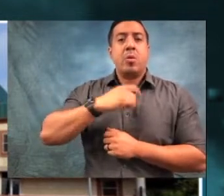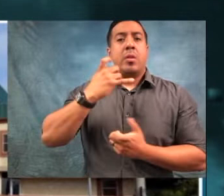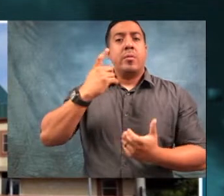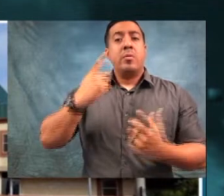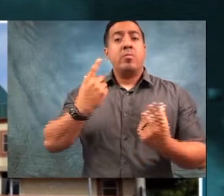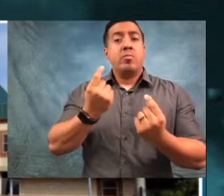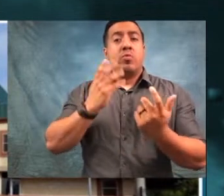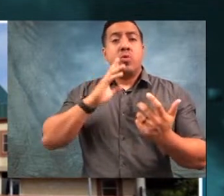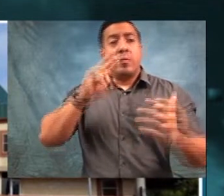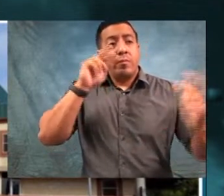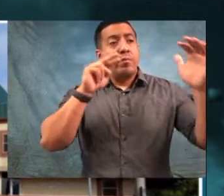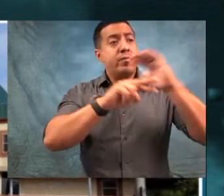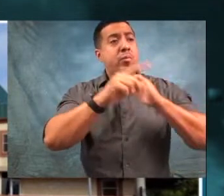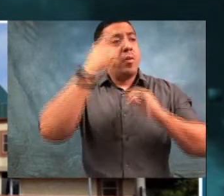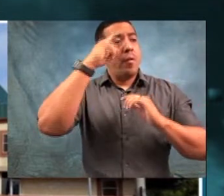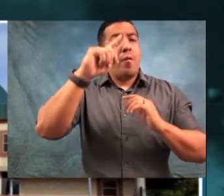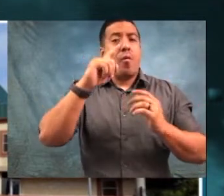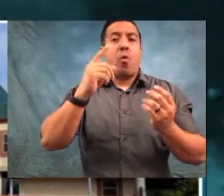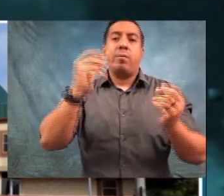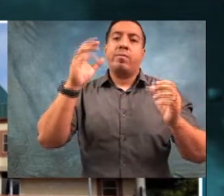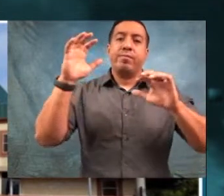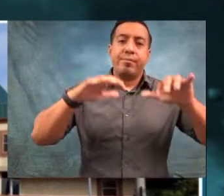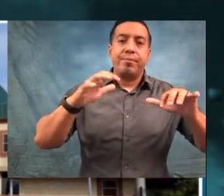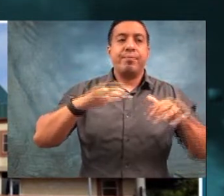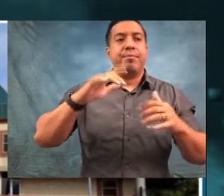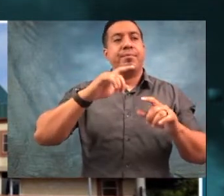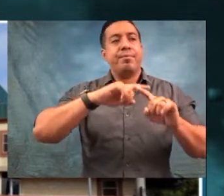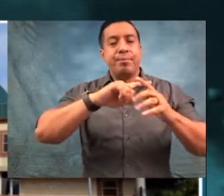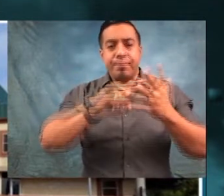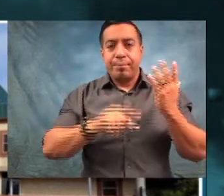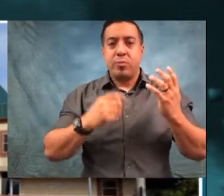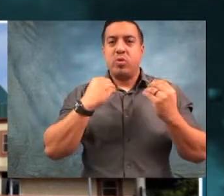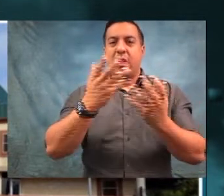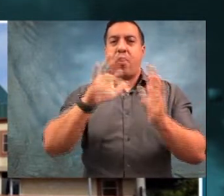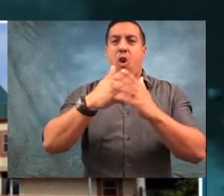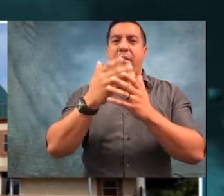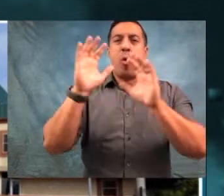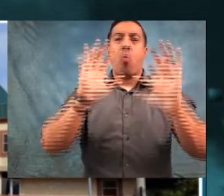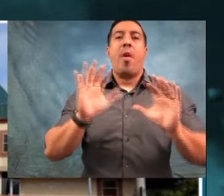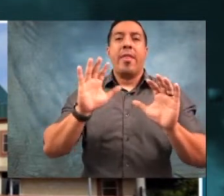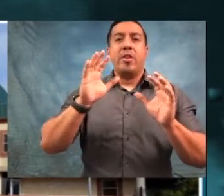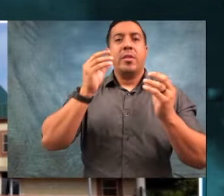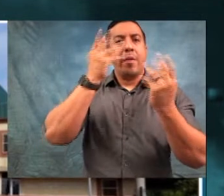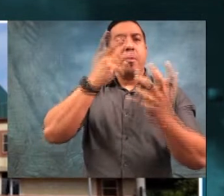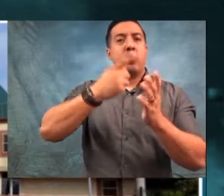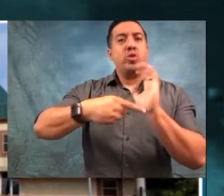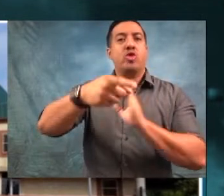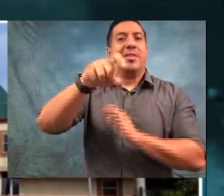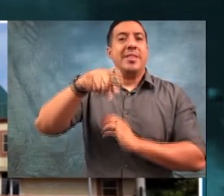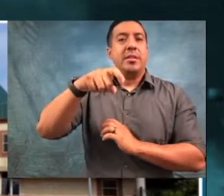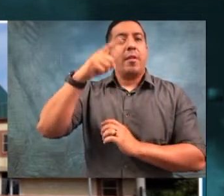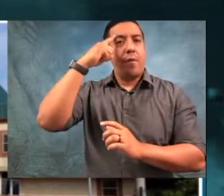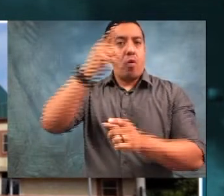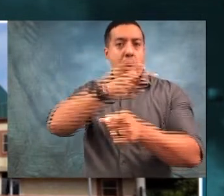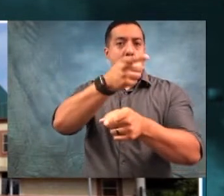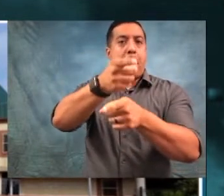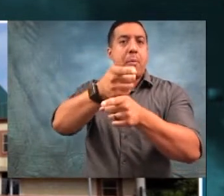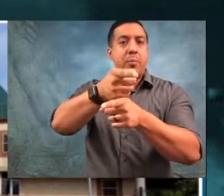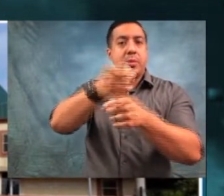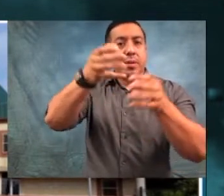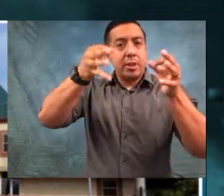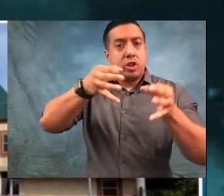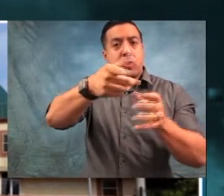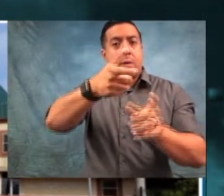issue forecasts and warnings for the protection of life and property. So we try to give you the weather information you need to make the